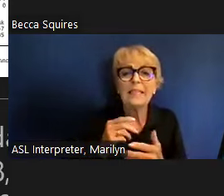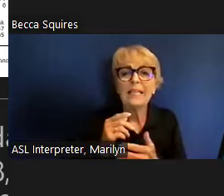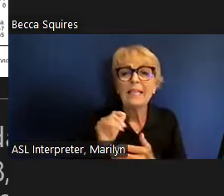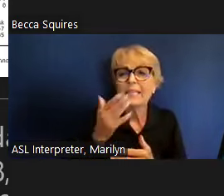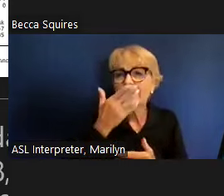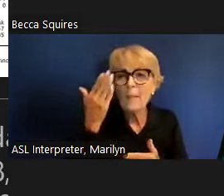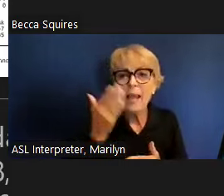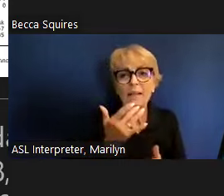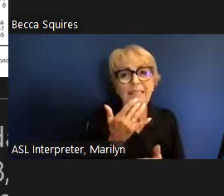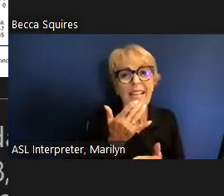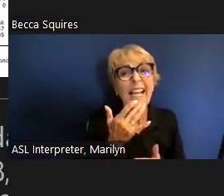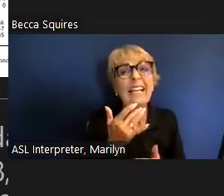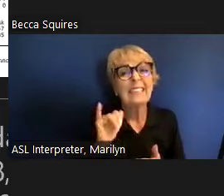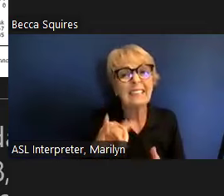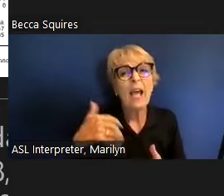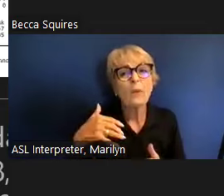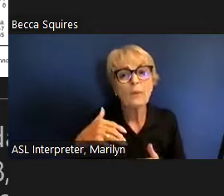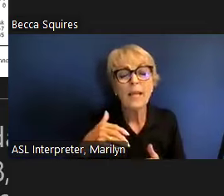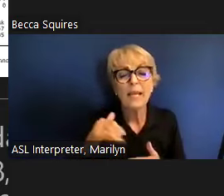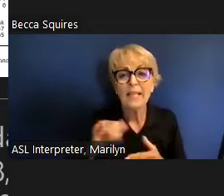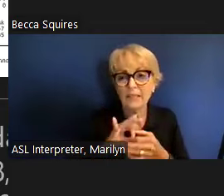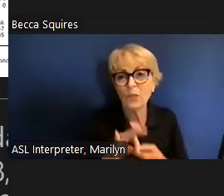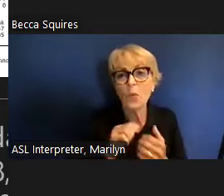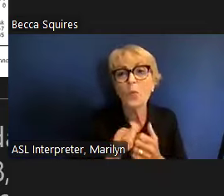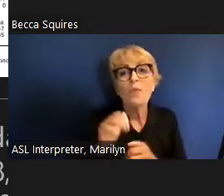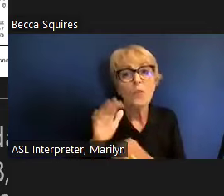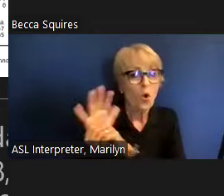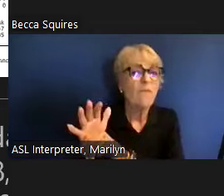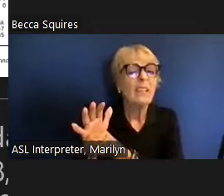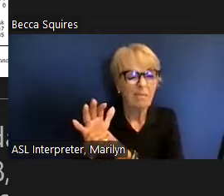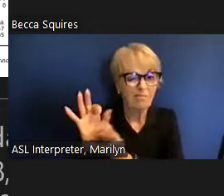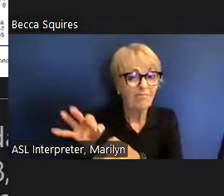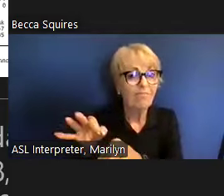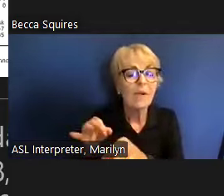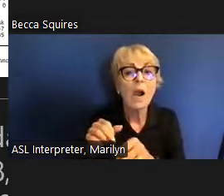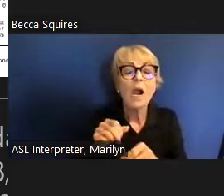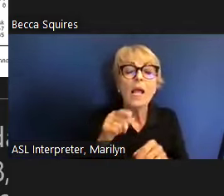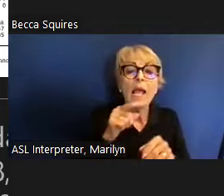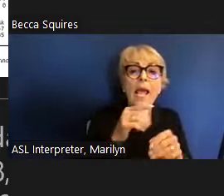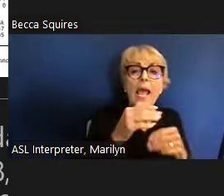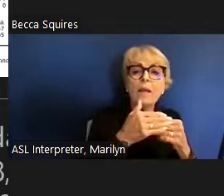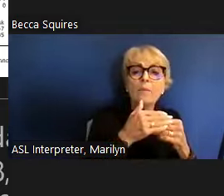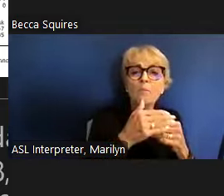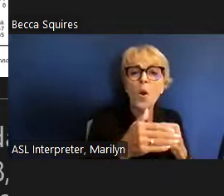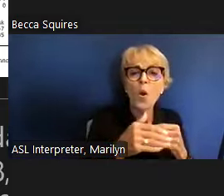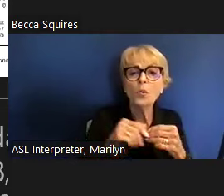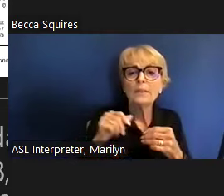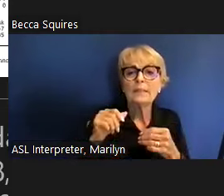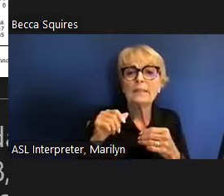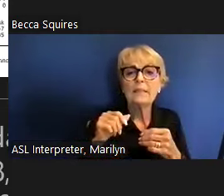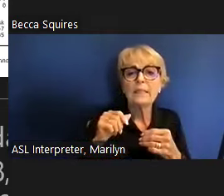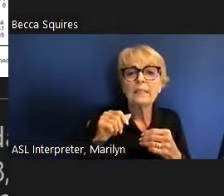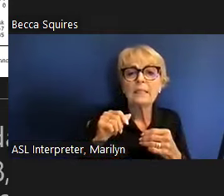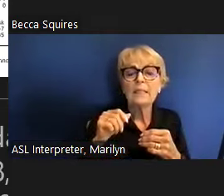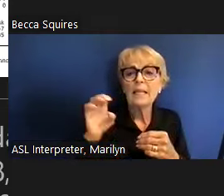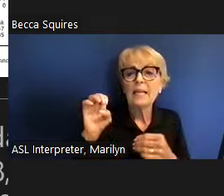a big one because that's associated with COVID for sure. And then that post-exertion malaise, that was the second